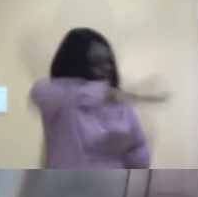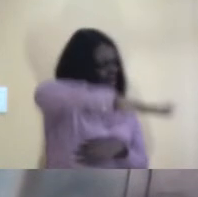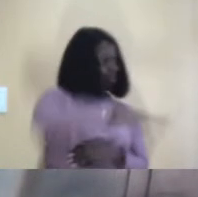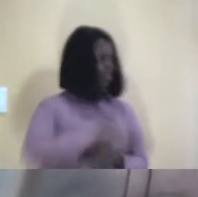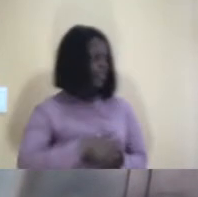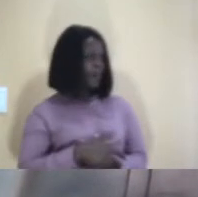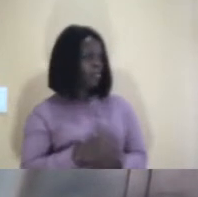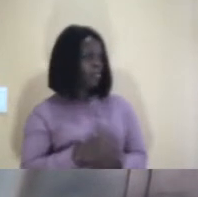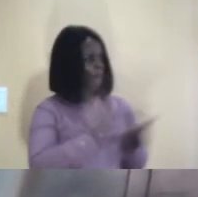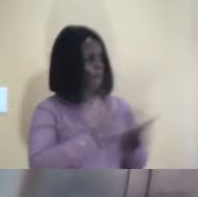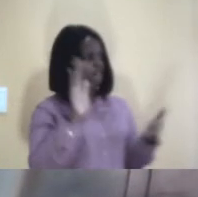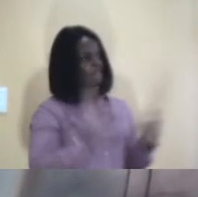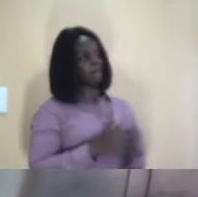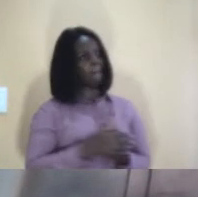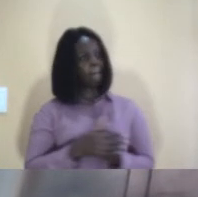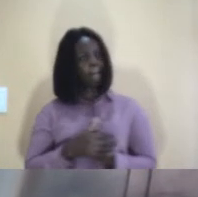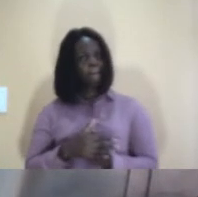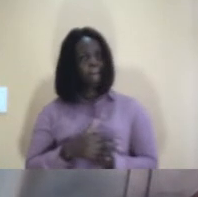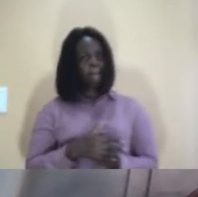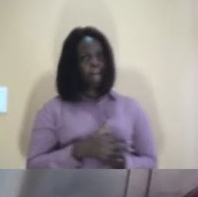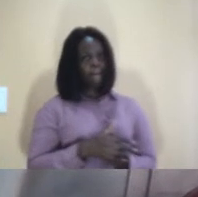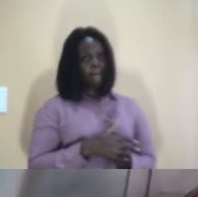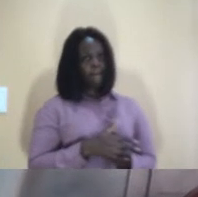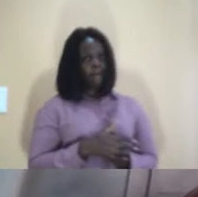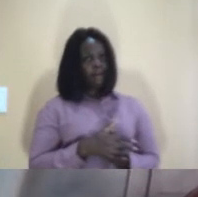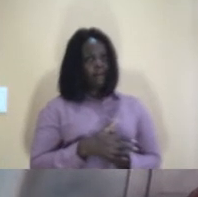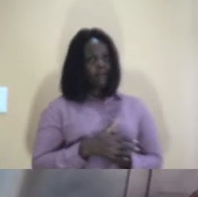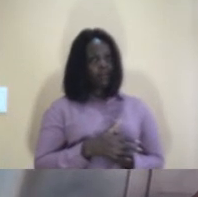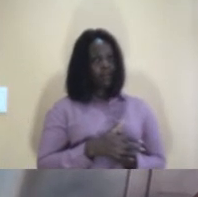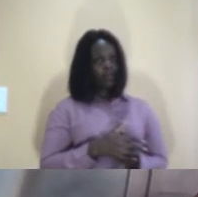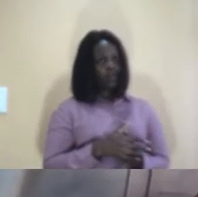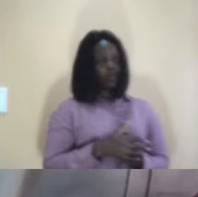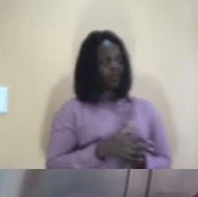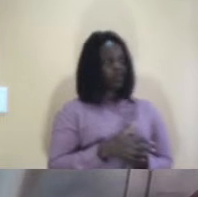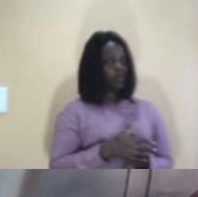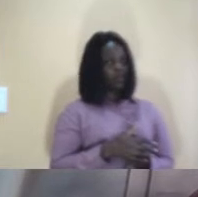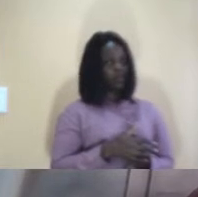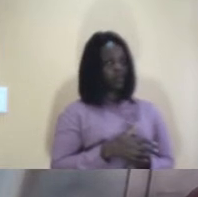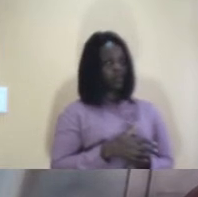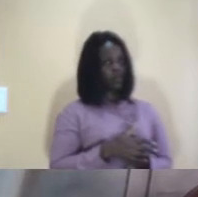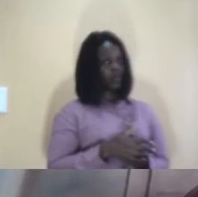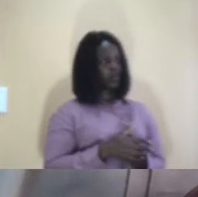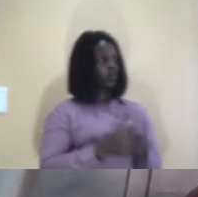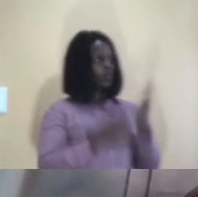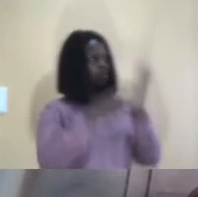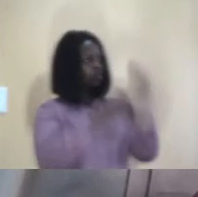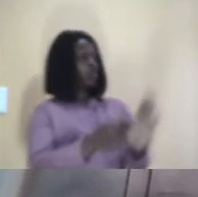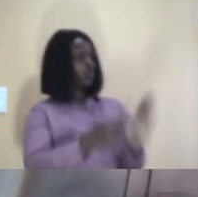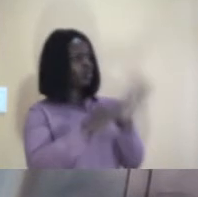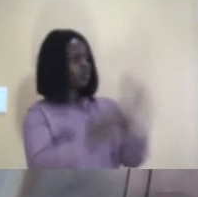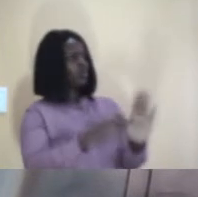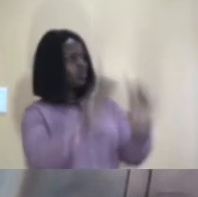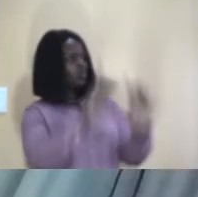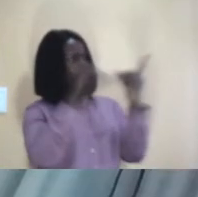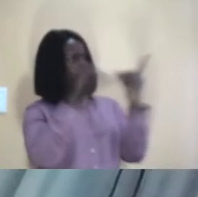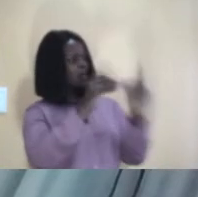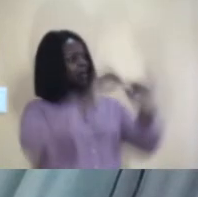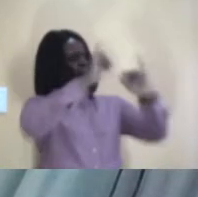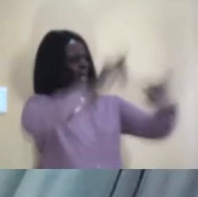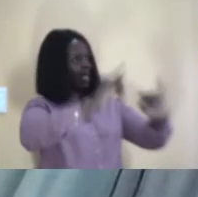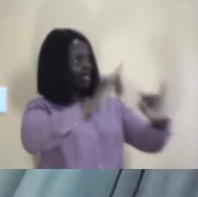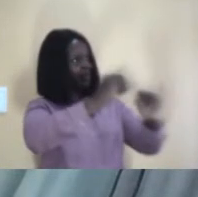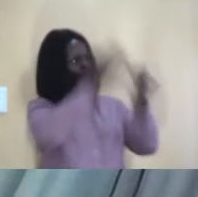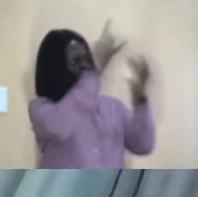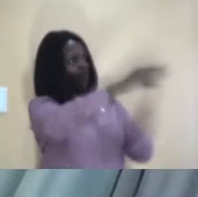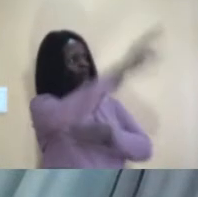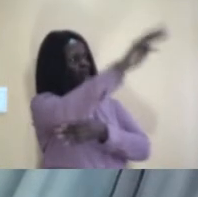mandate effectively. To prove that there is a rot in this department, let me remind you, MSC, about